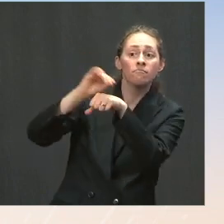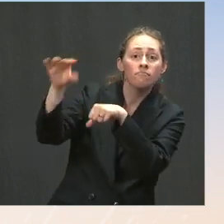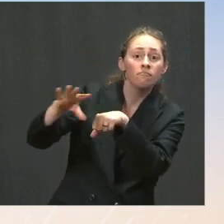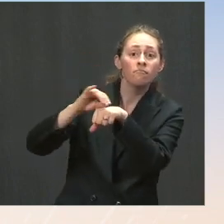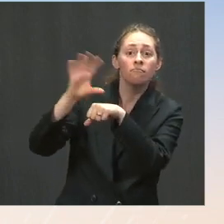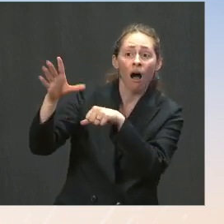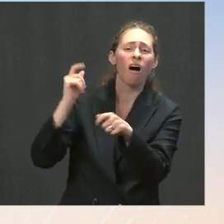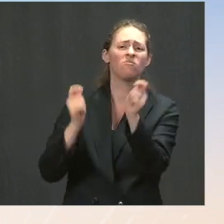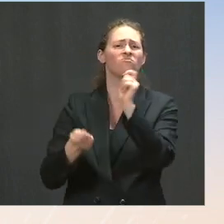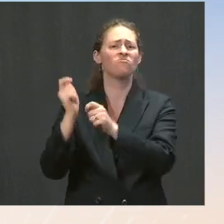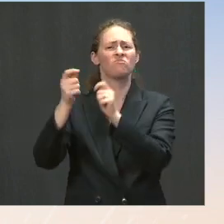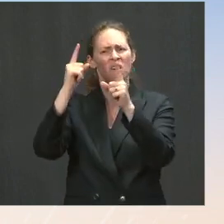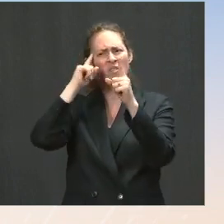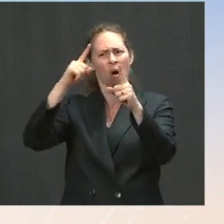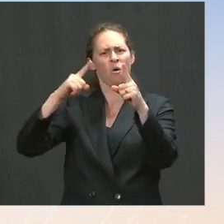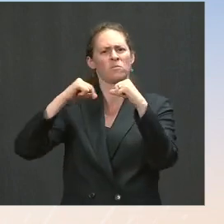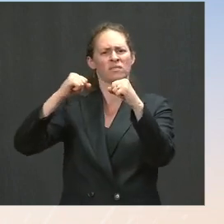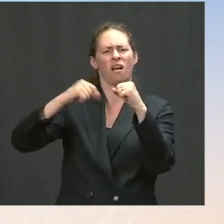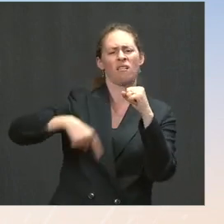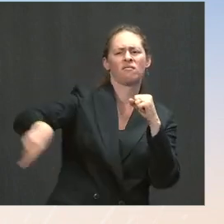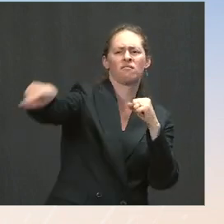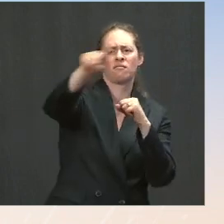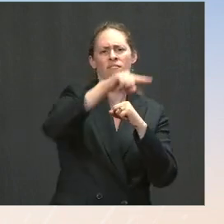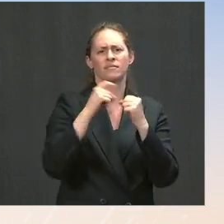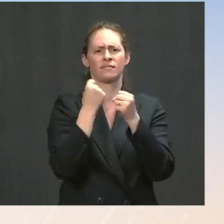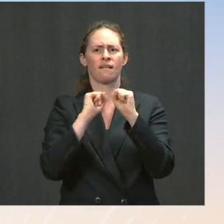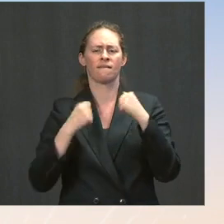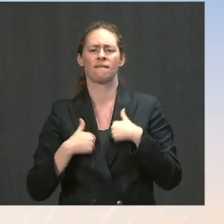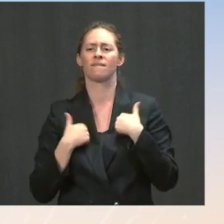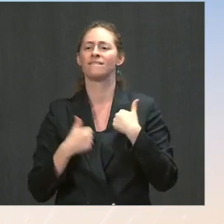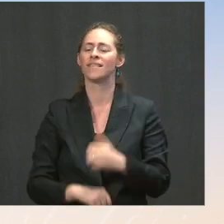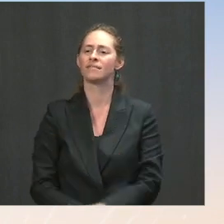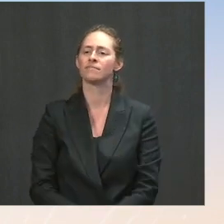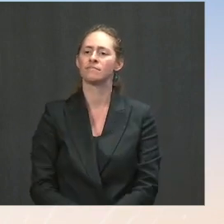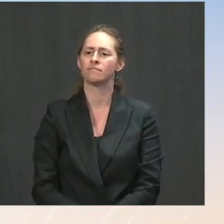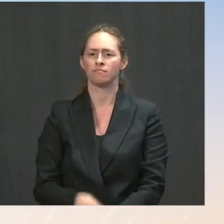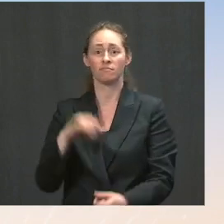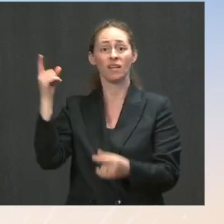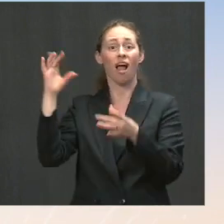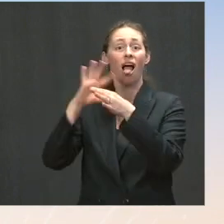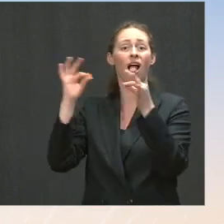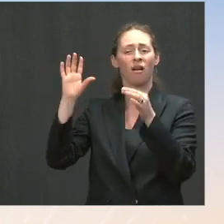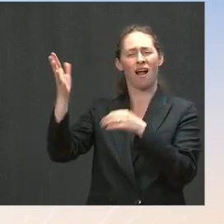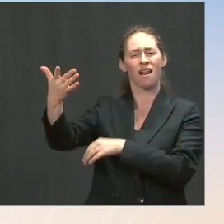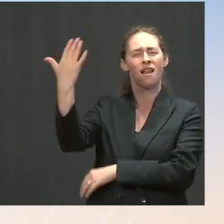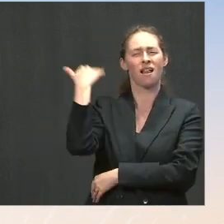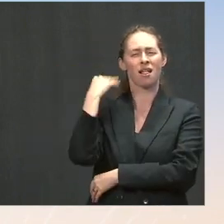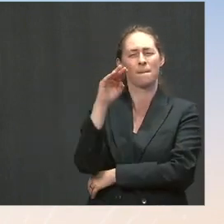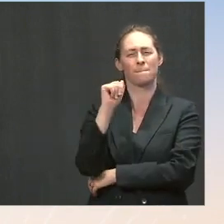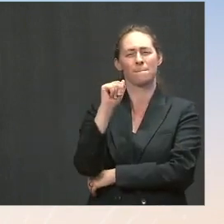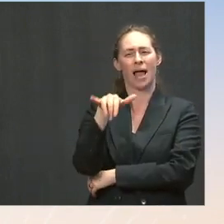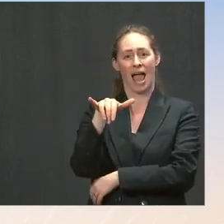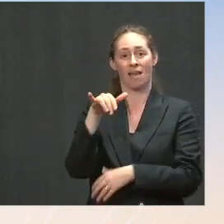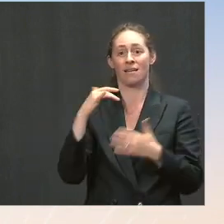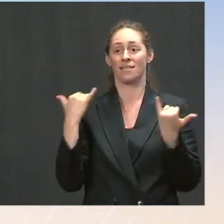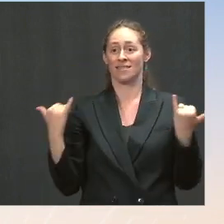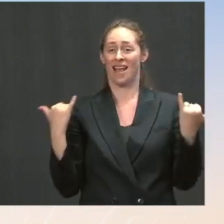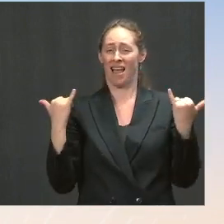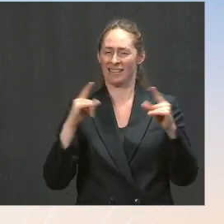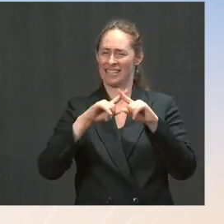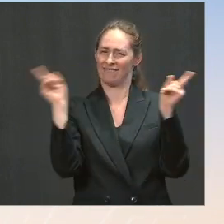lives, protect the American people. When he made those comments back in May, we were dealing with a very different strain of the virus than